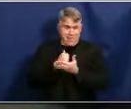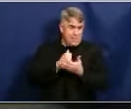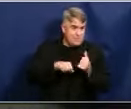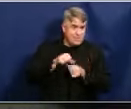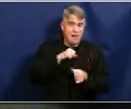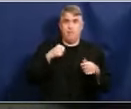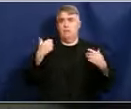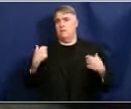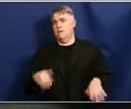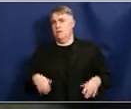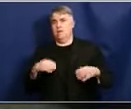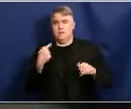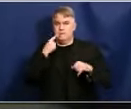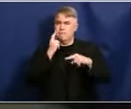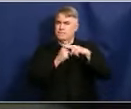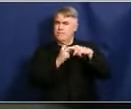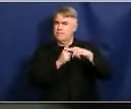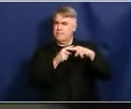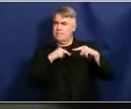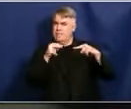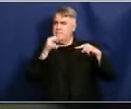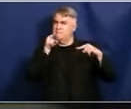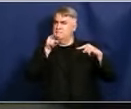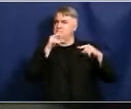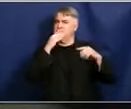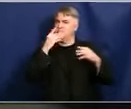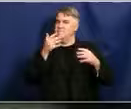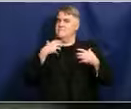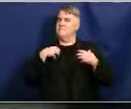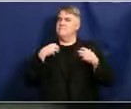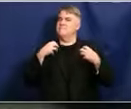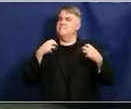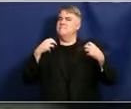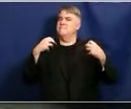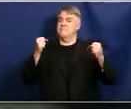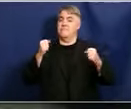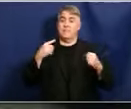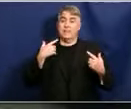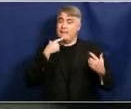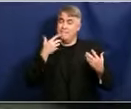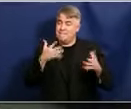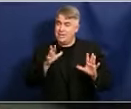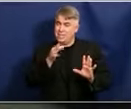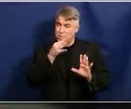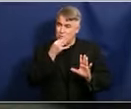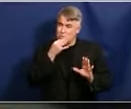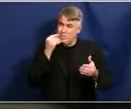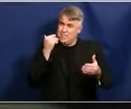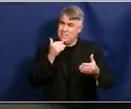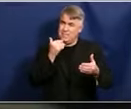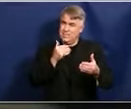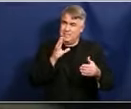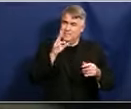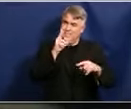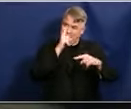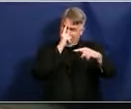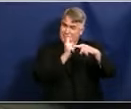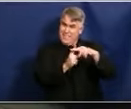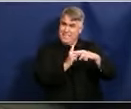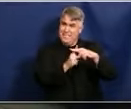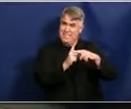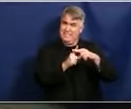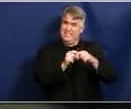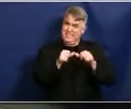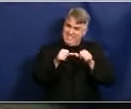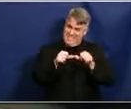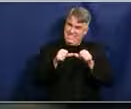cautiously optimistic about where we're headed. We got a ways to go. We know that, but for the first time in a year, it feels like we really are turning the corner and beginning